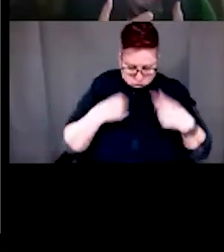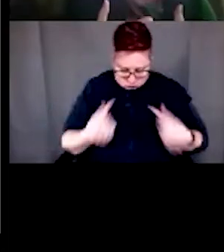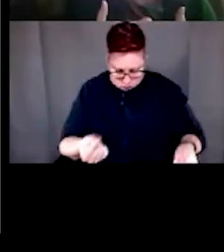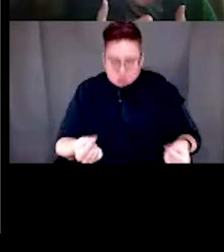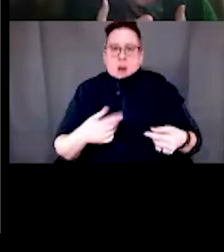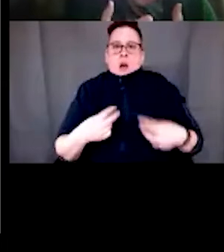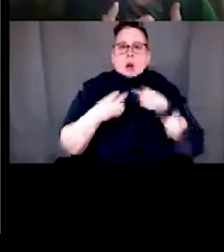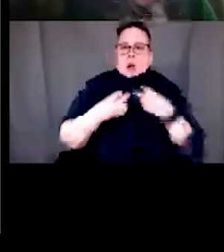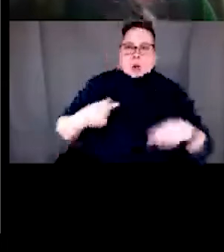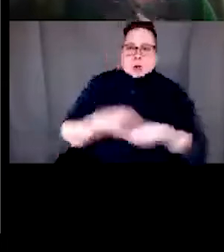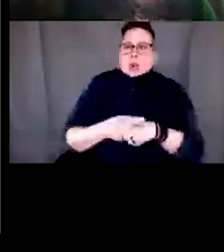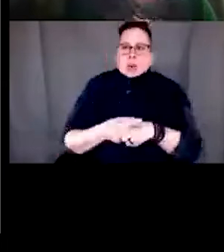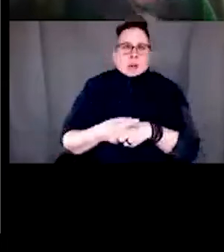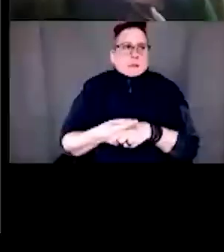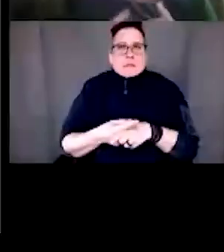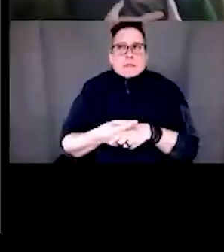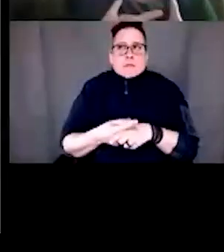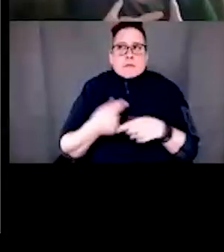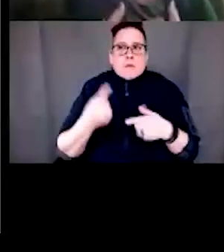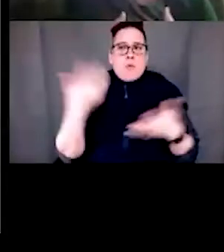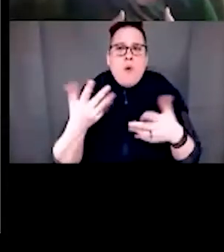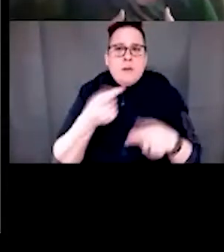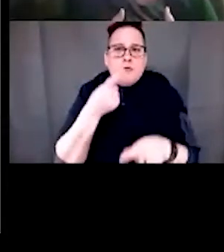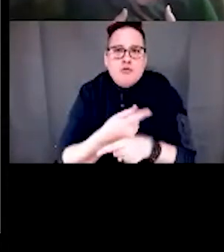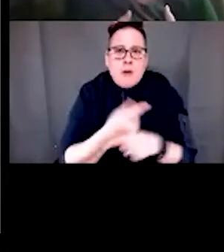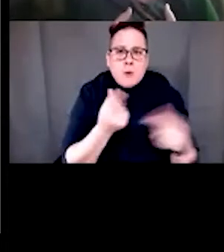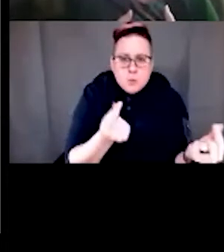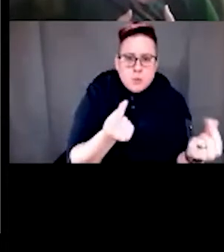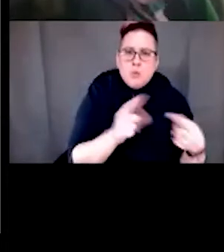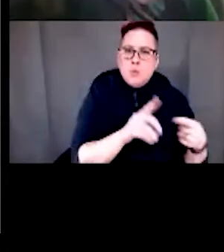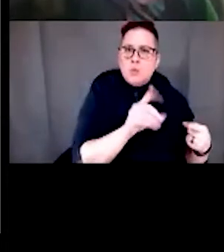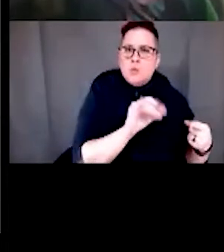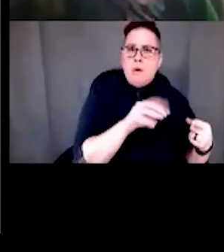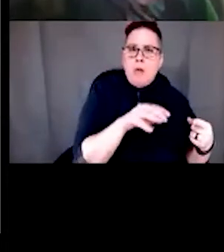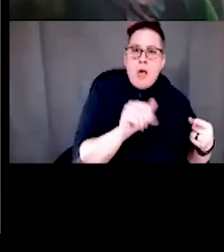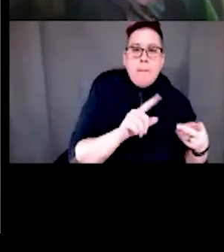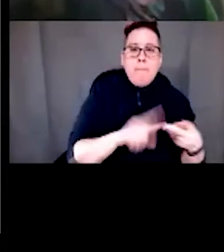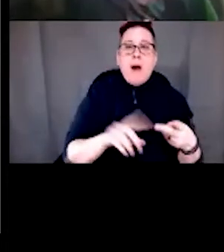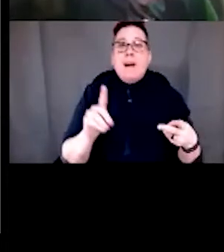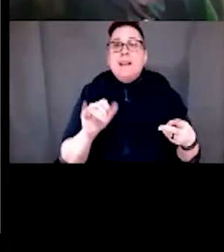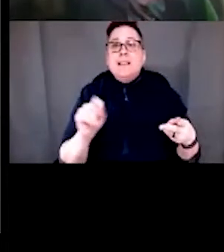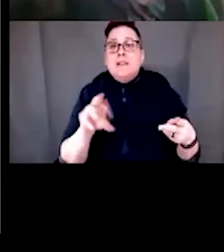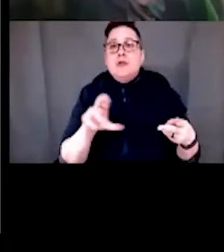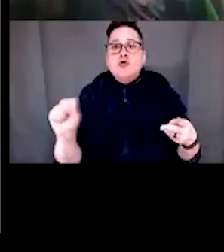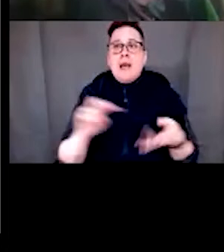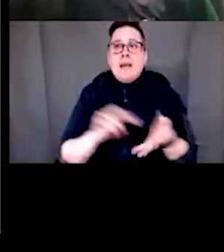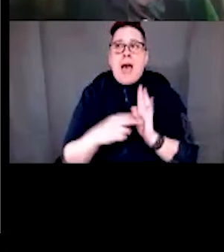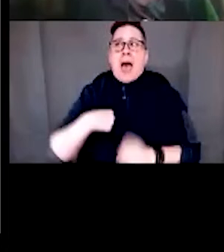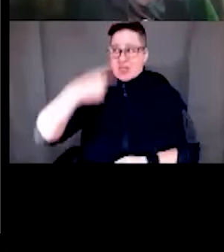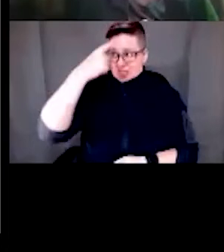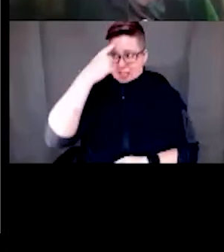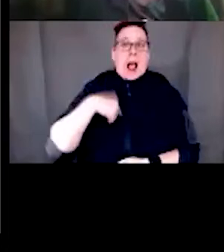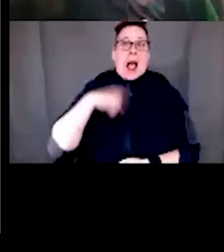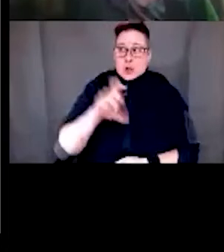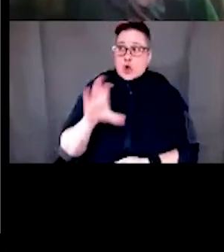where we don't know what the right thing to do is. Moral distress is experienced when we think we do know what the